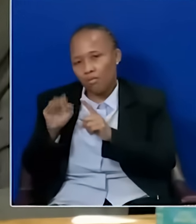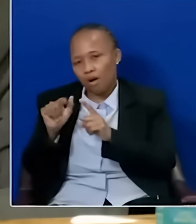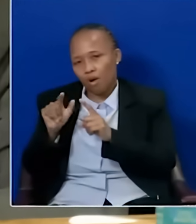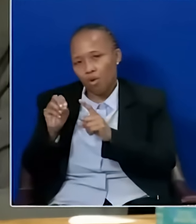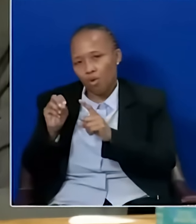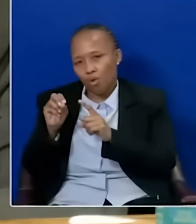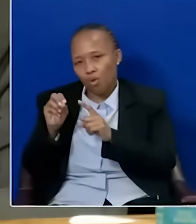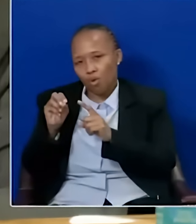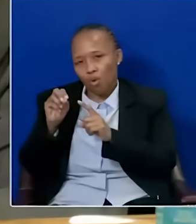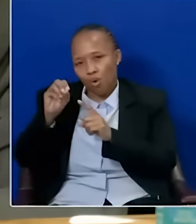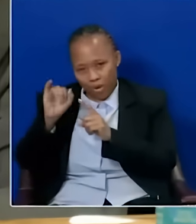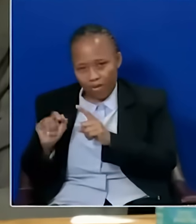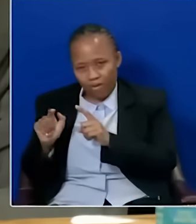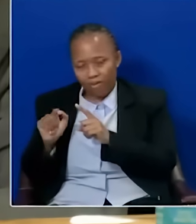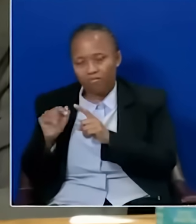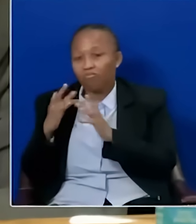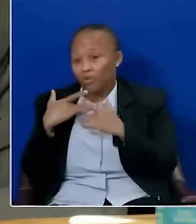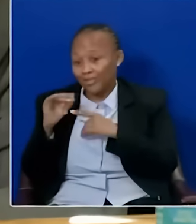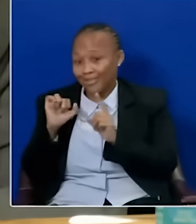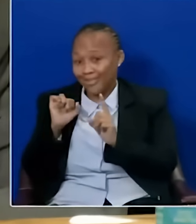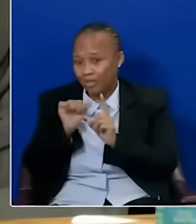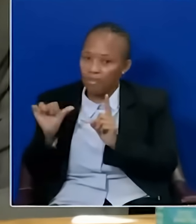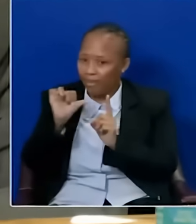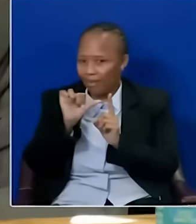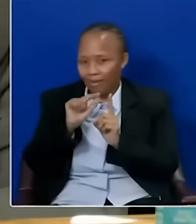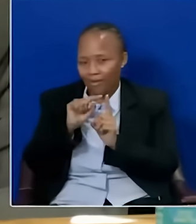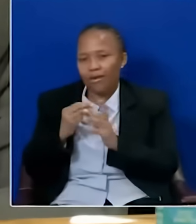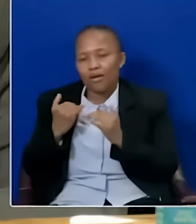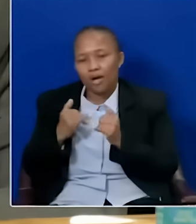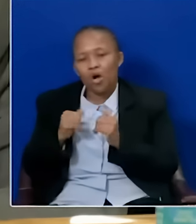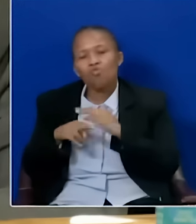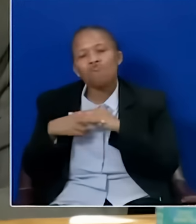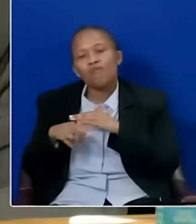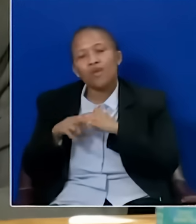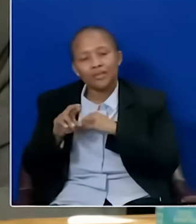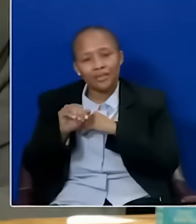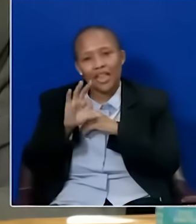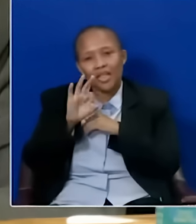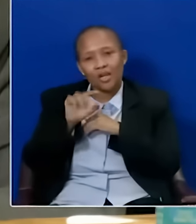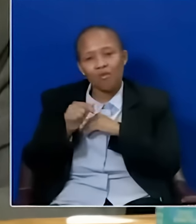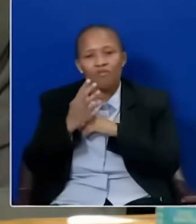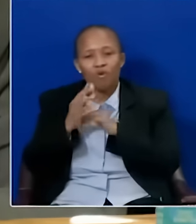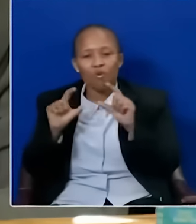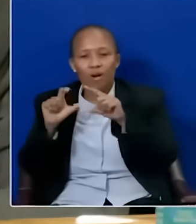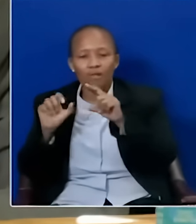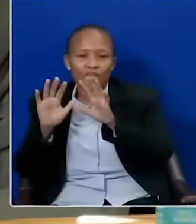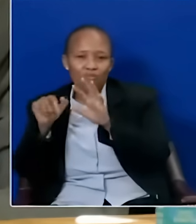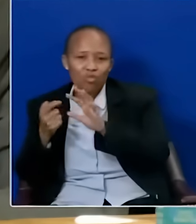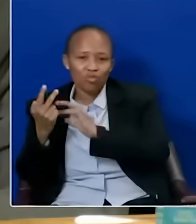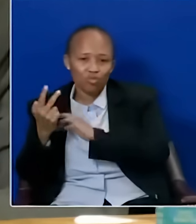It's correct. I mean, everybody agrees that the reference to 3.4 in paragraph 10.2 is a clear error.